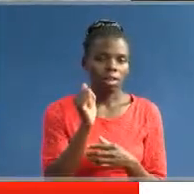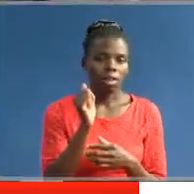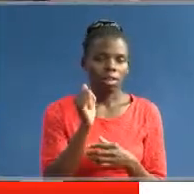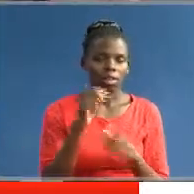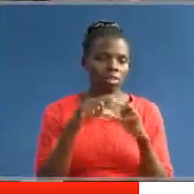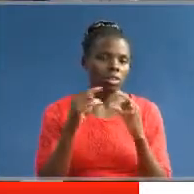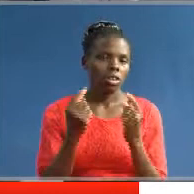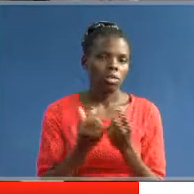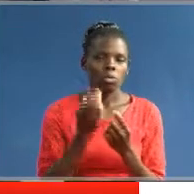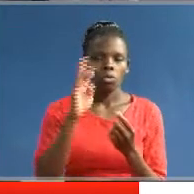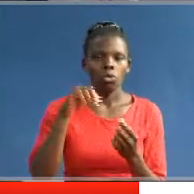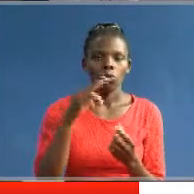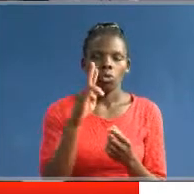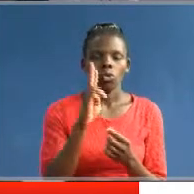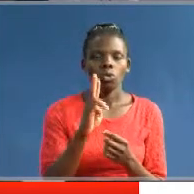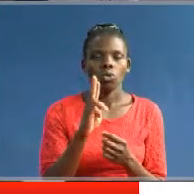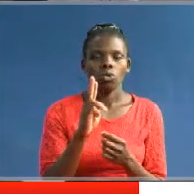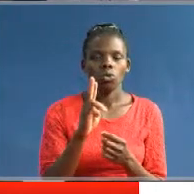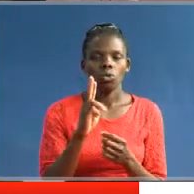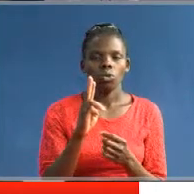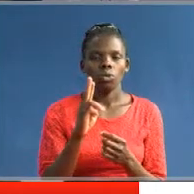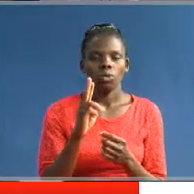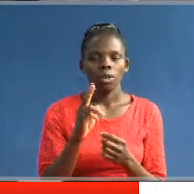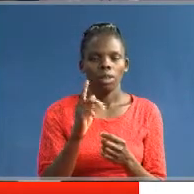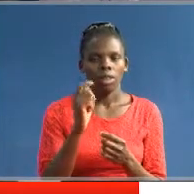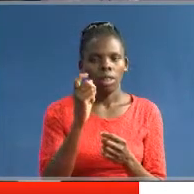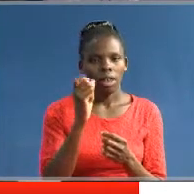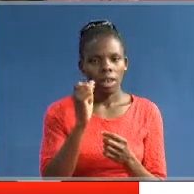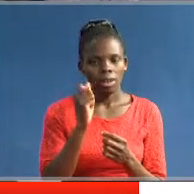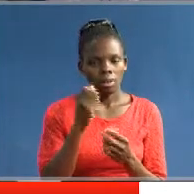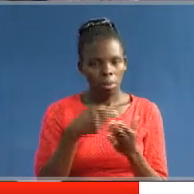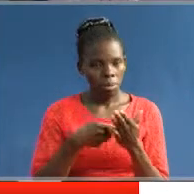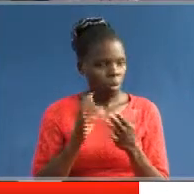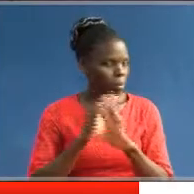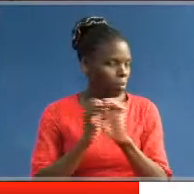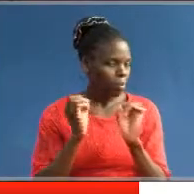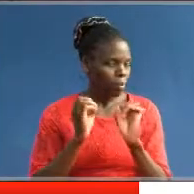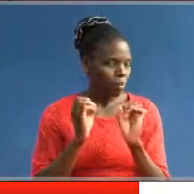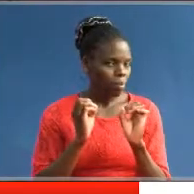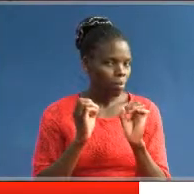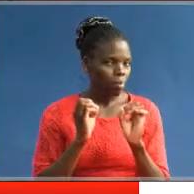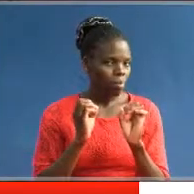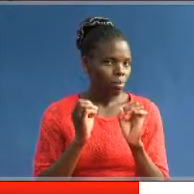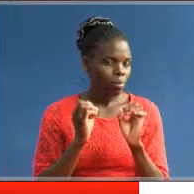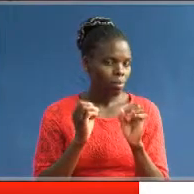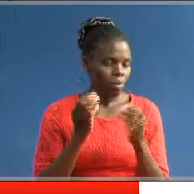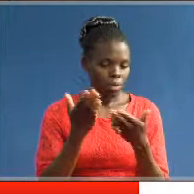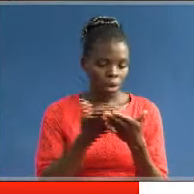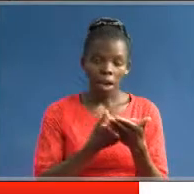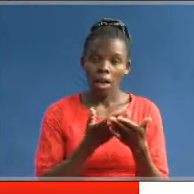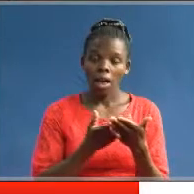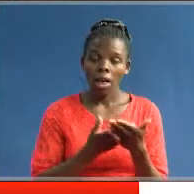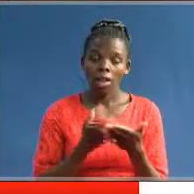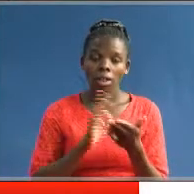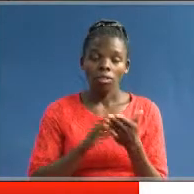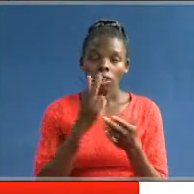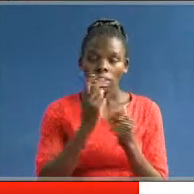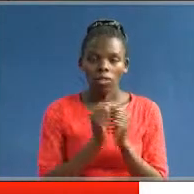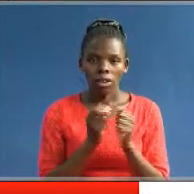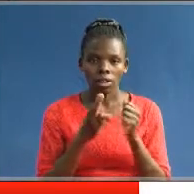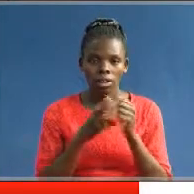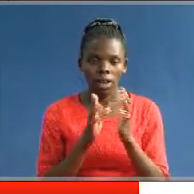General James Mburu that Galgalo is tax non-compliant, revealing she has not filed returns for the year 2017